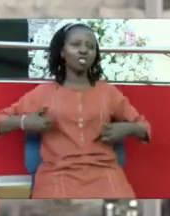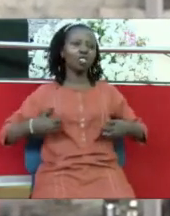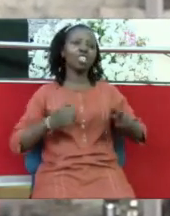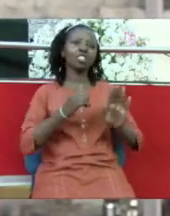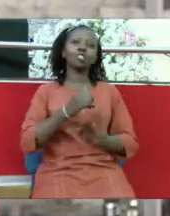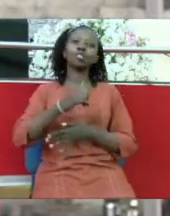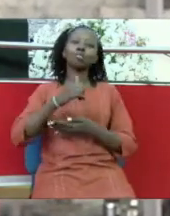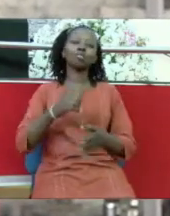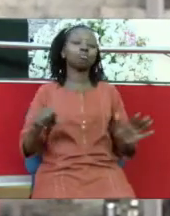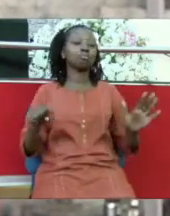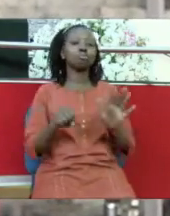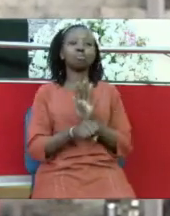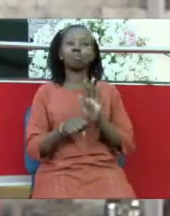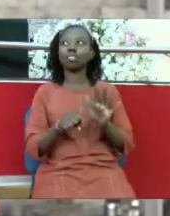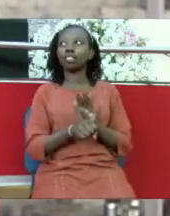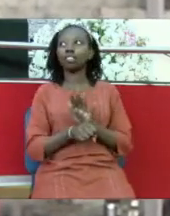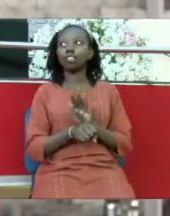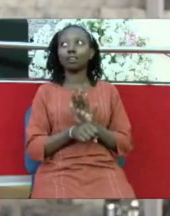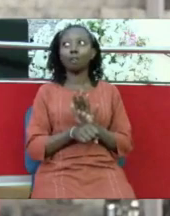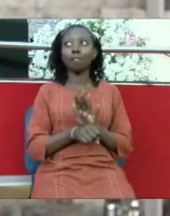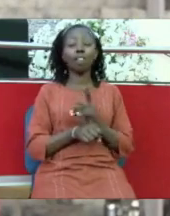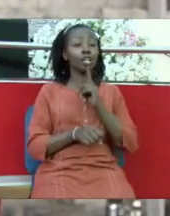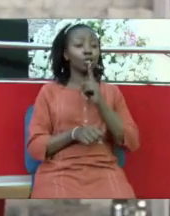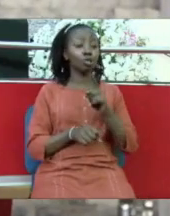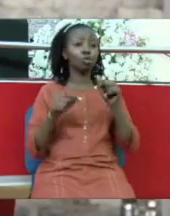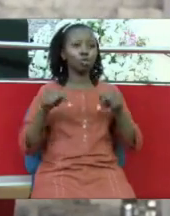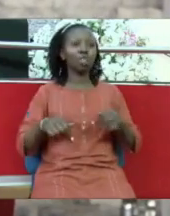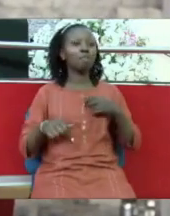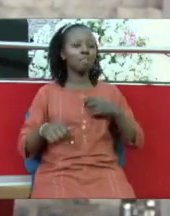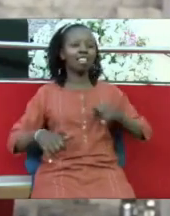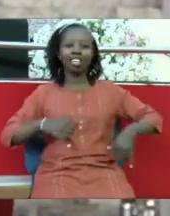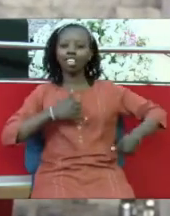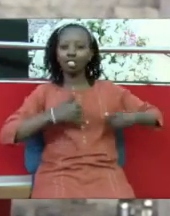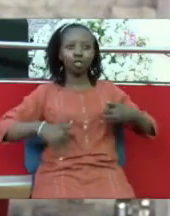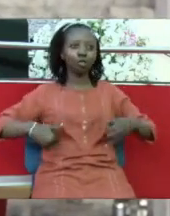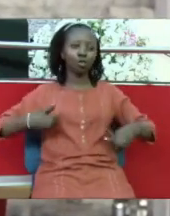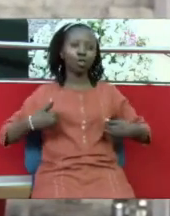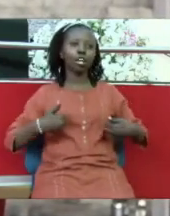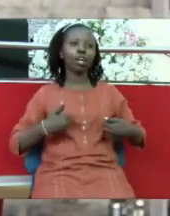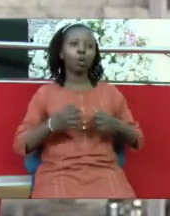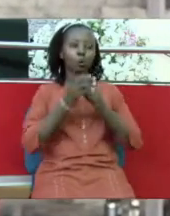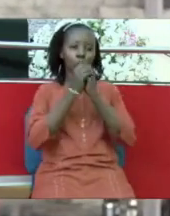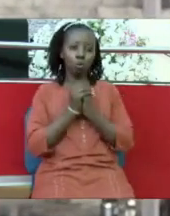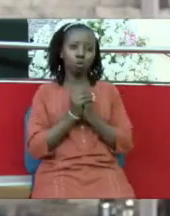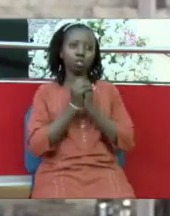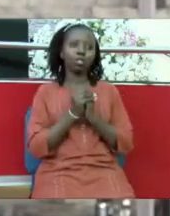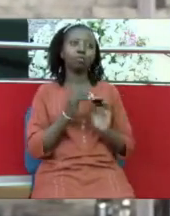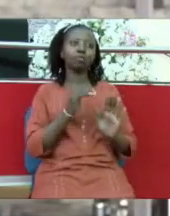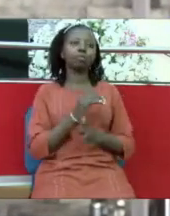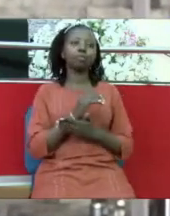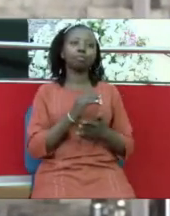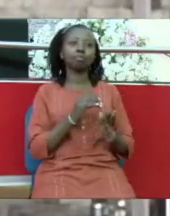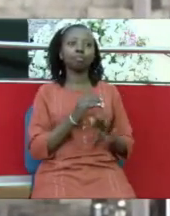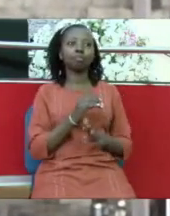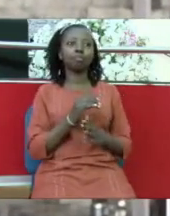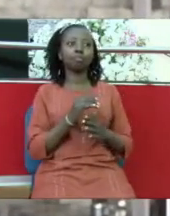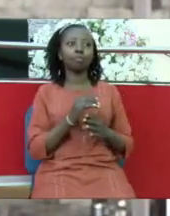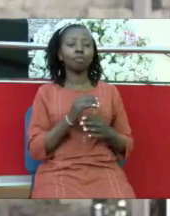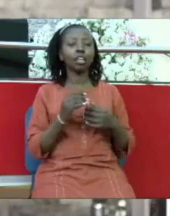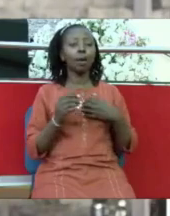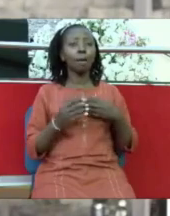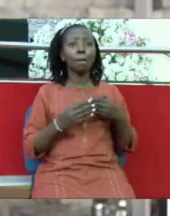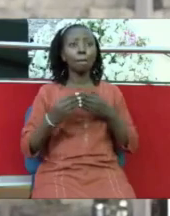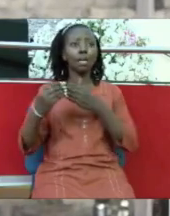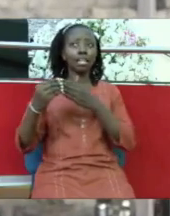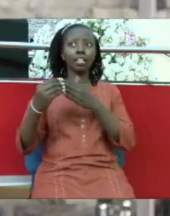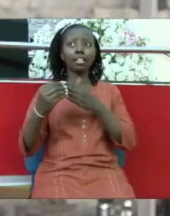huwa nafurahia muziki sana. To this day, so I enjoyed the worship service. Na hivyo basi huwa nafurahia ibada ya siku. I am the lead pastor of our